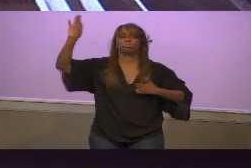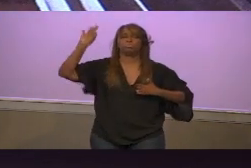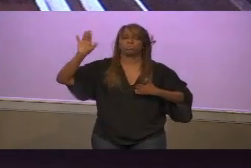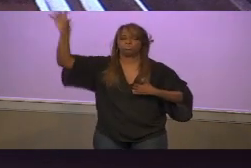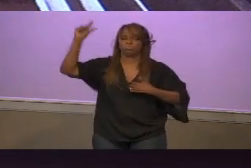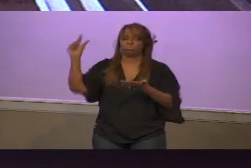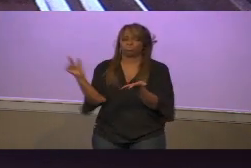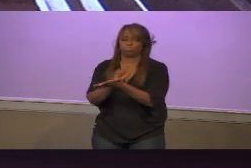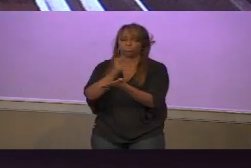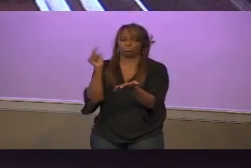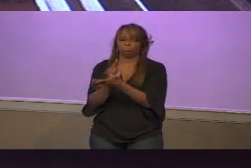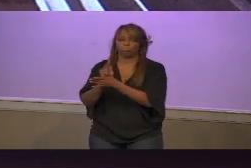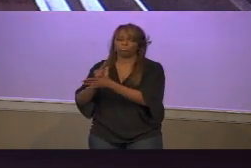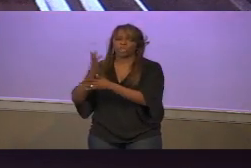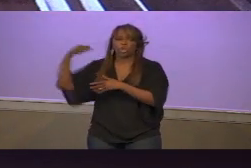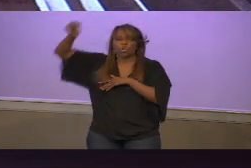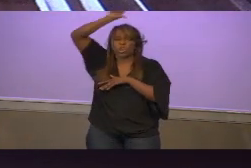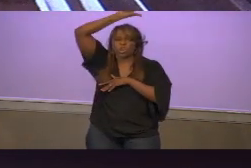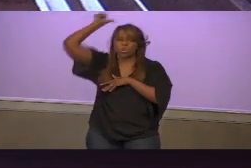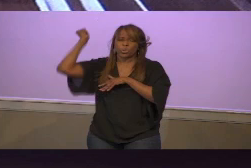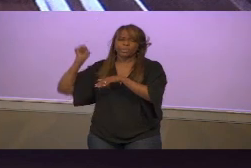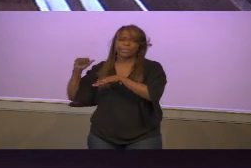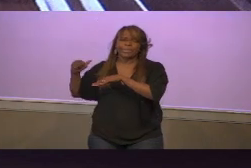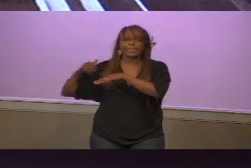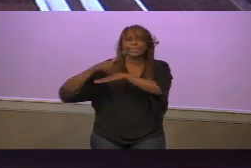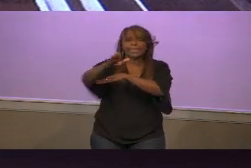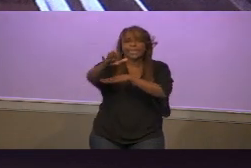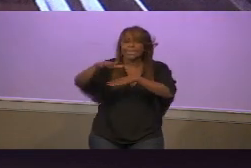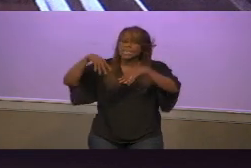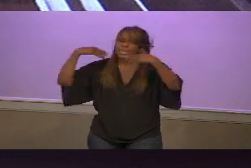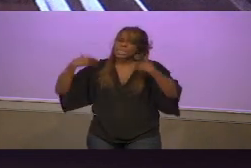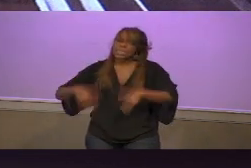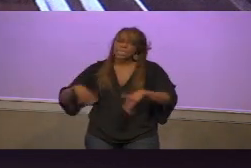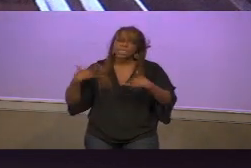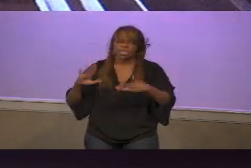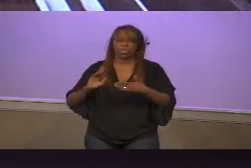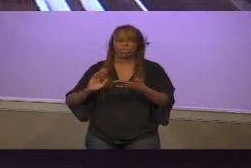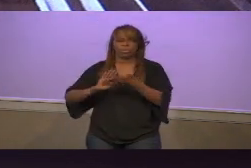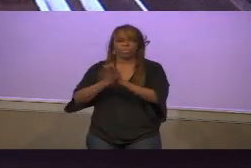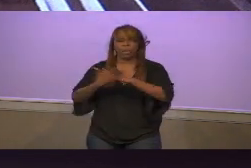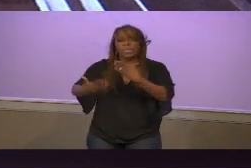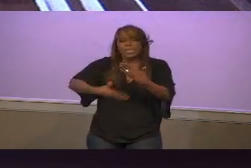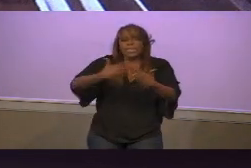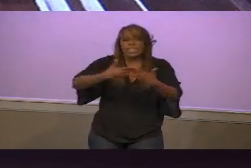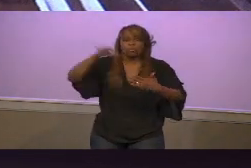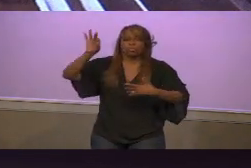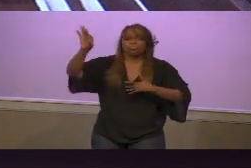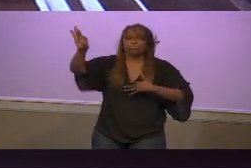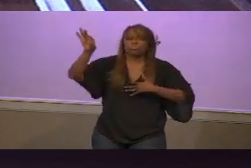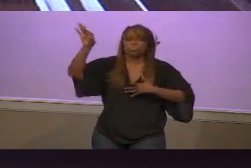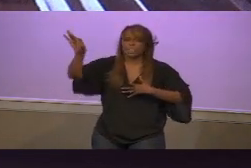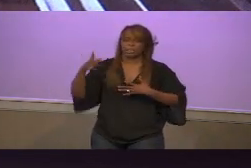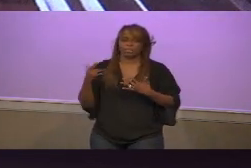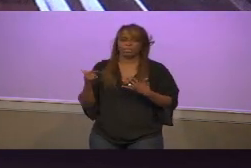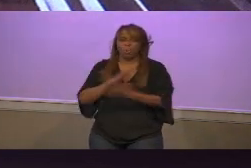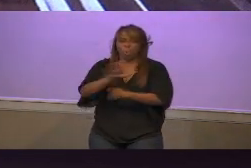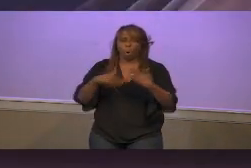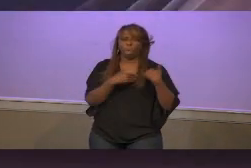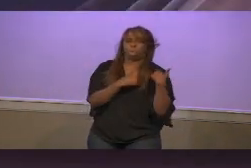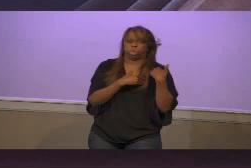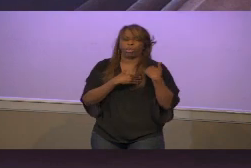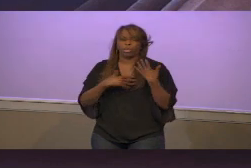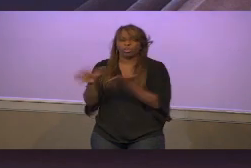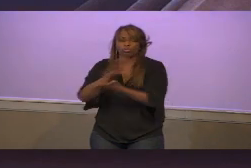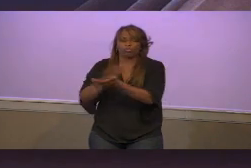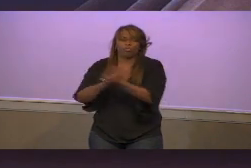Send your anointing, oh God, that anointing that makes preaching easy That anointing that destroys every yoke.